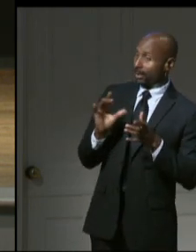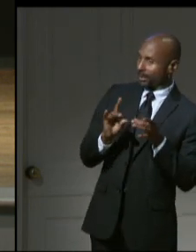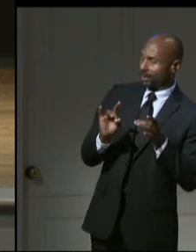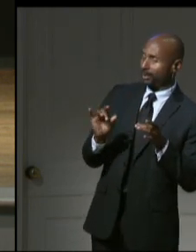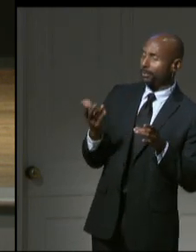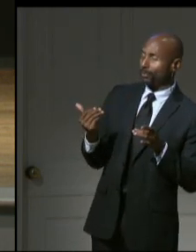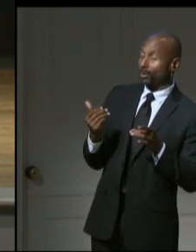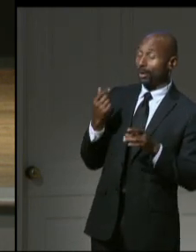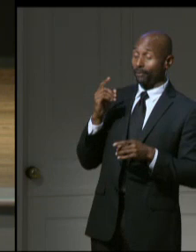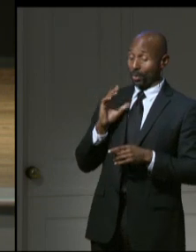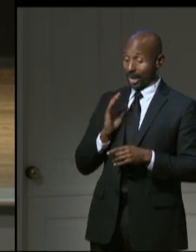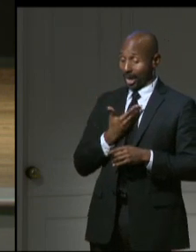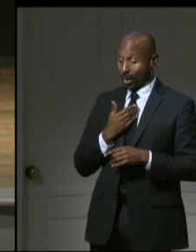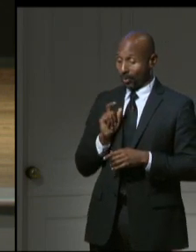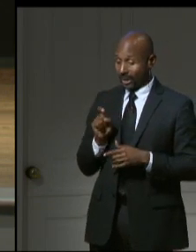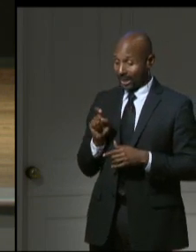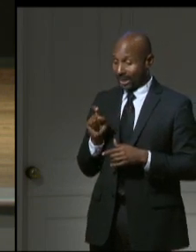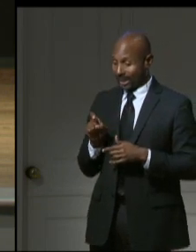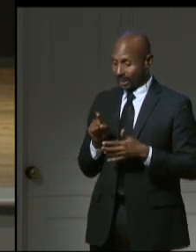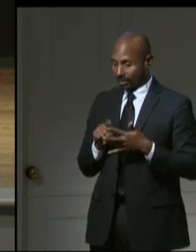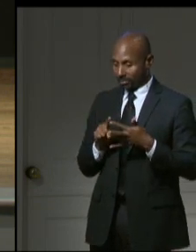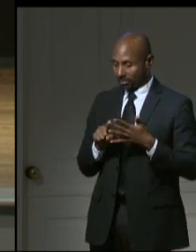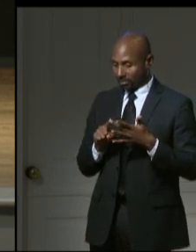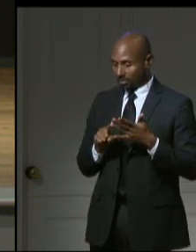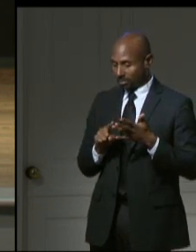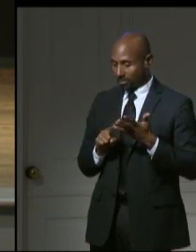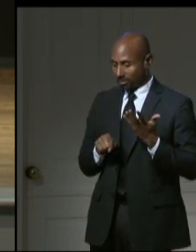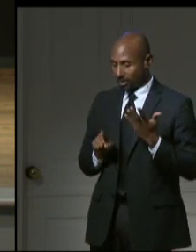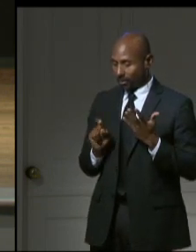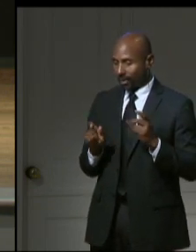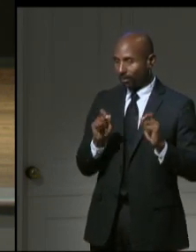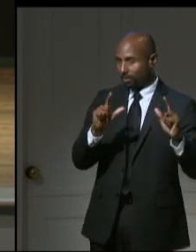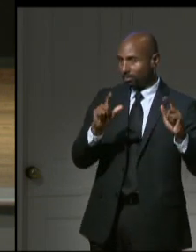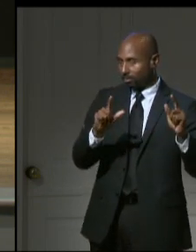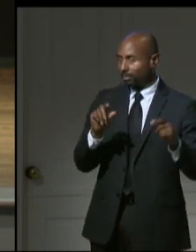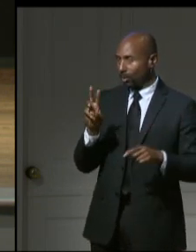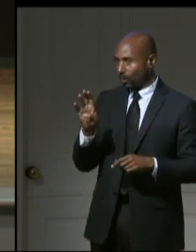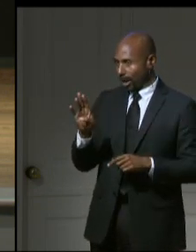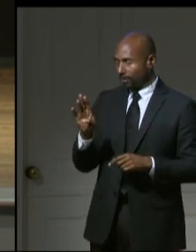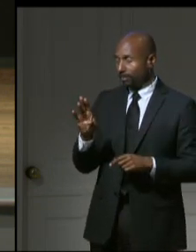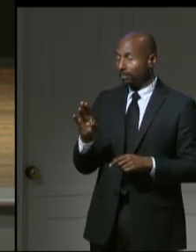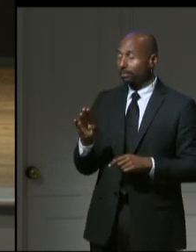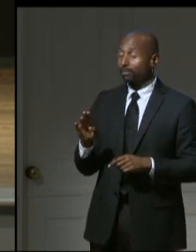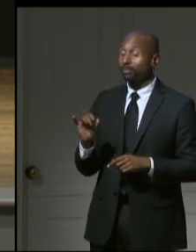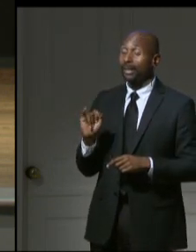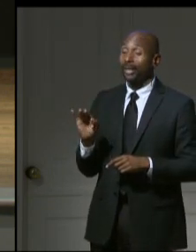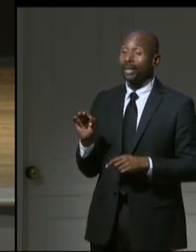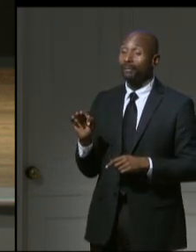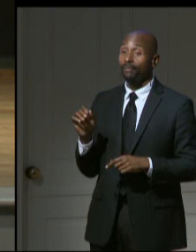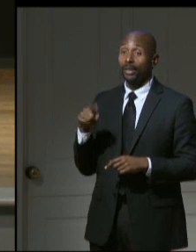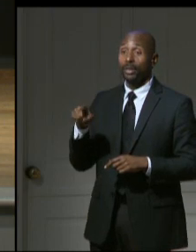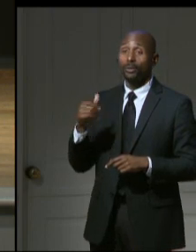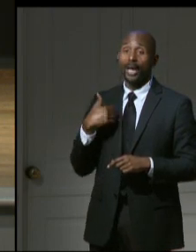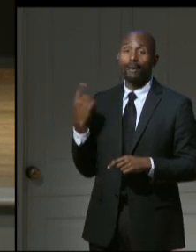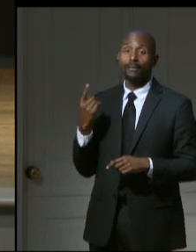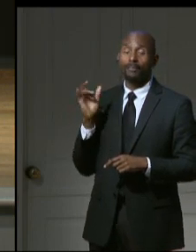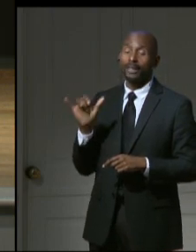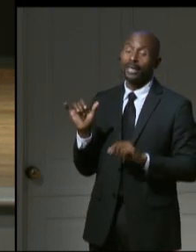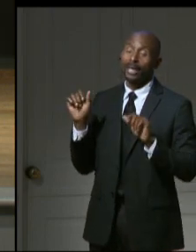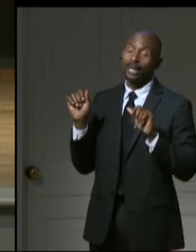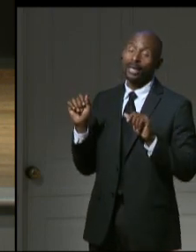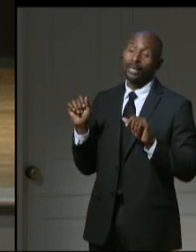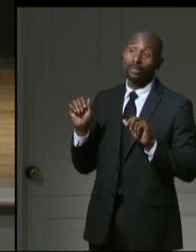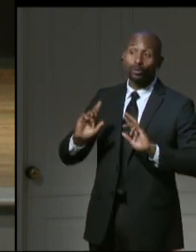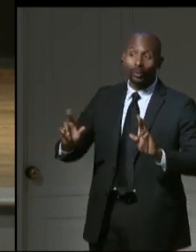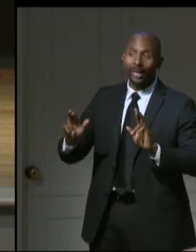our needs, us having to put it on the web, having something that can be sort of